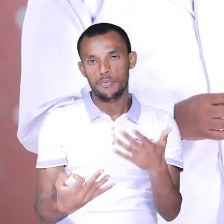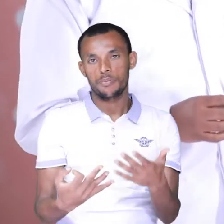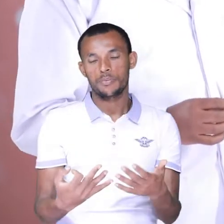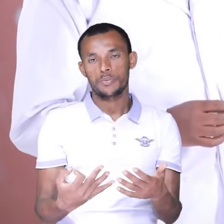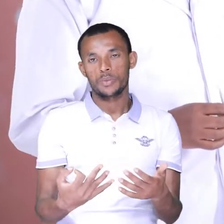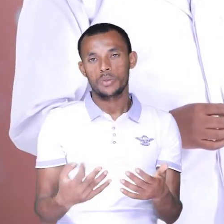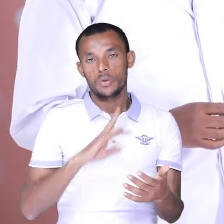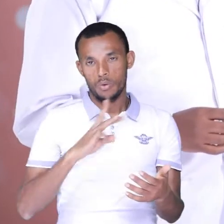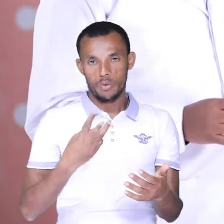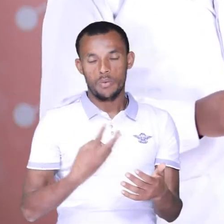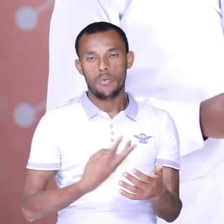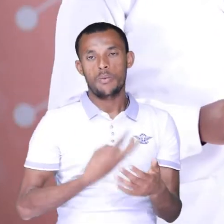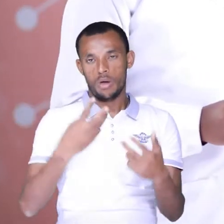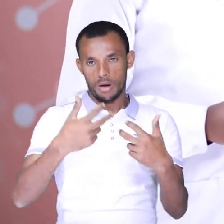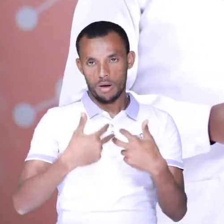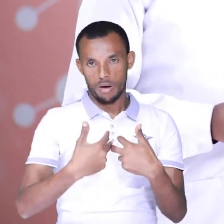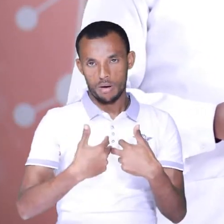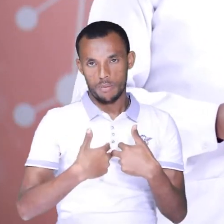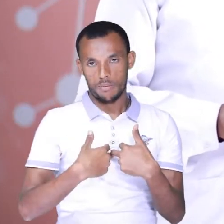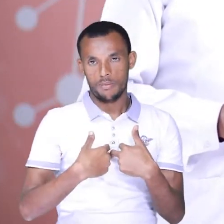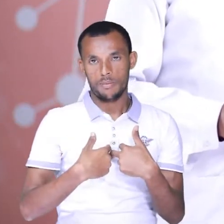we can have